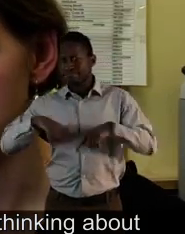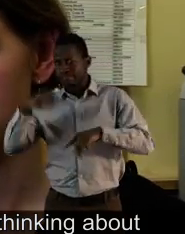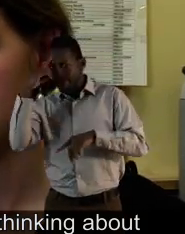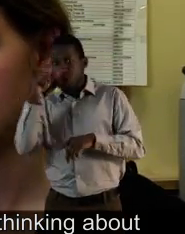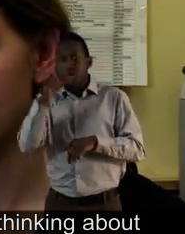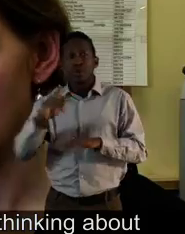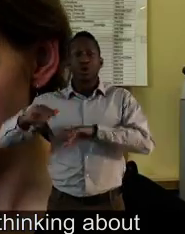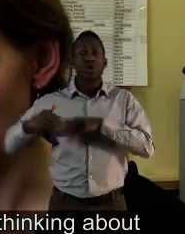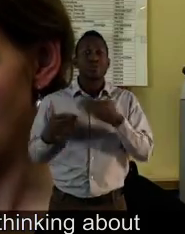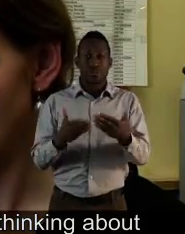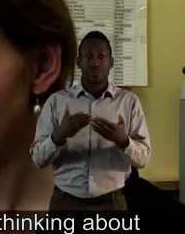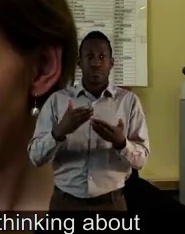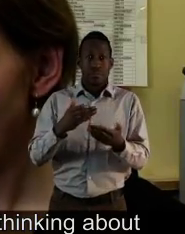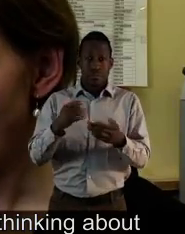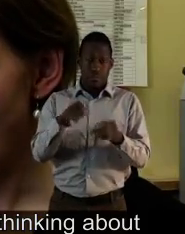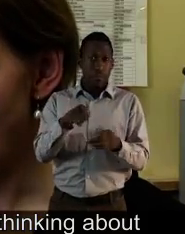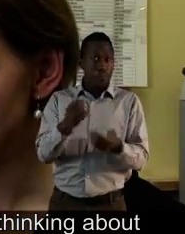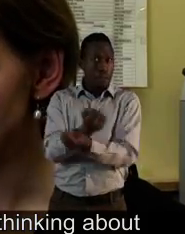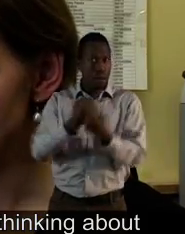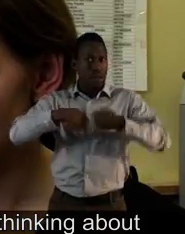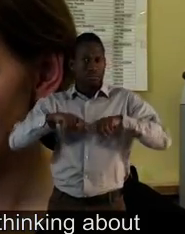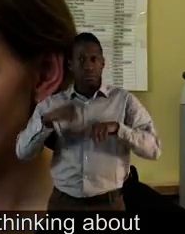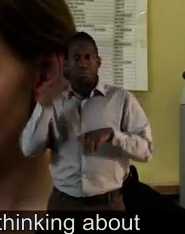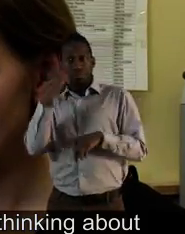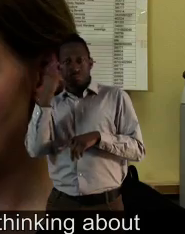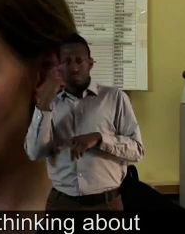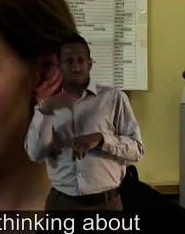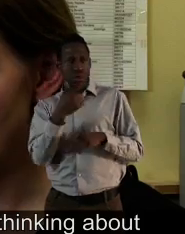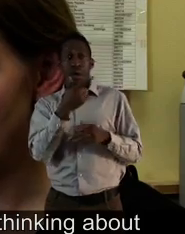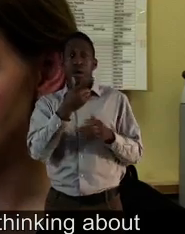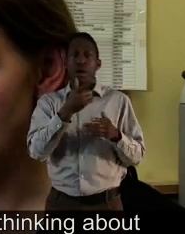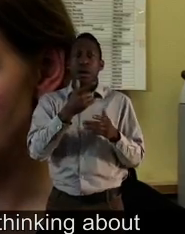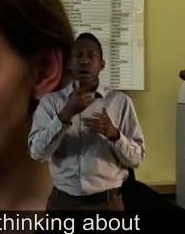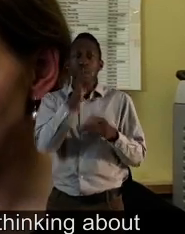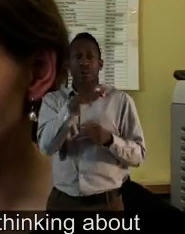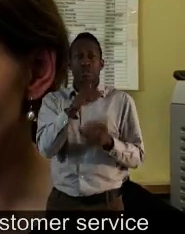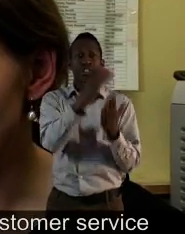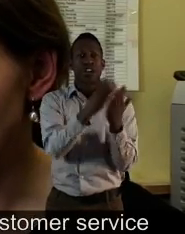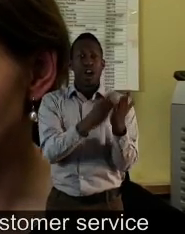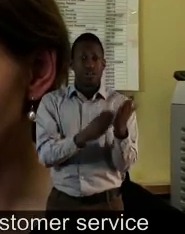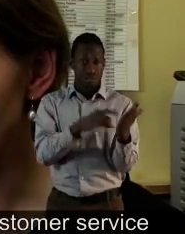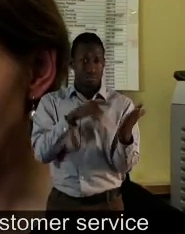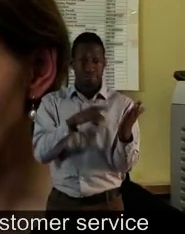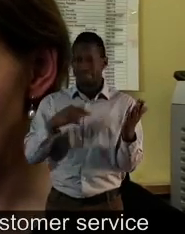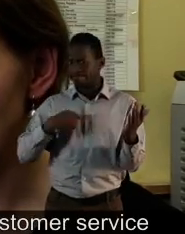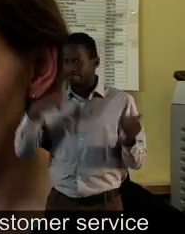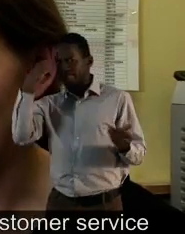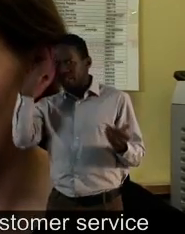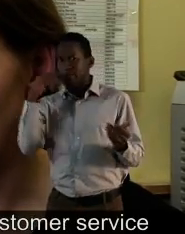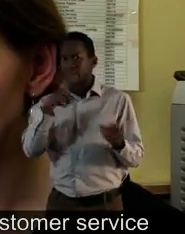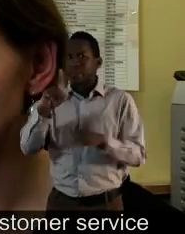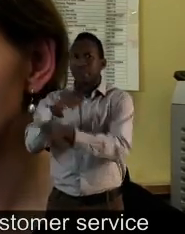charter, if you like, and I think it also got people thinking